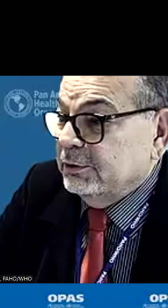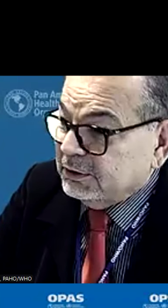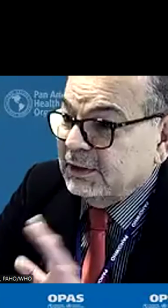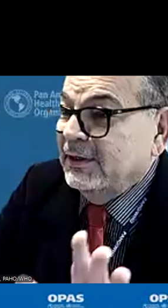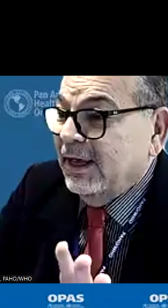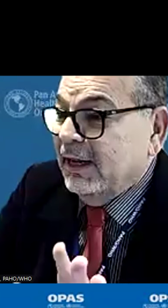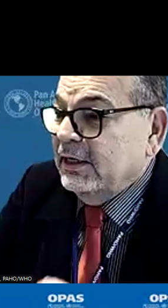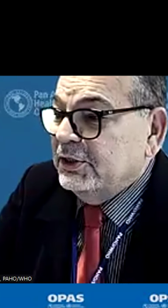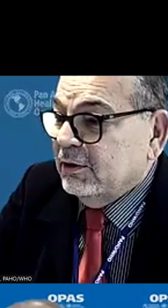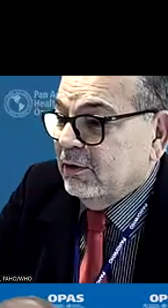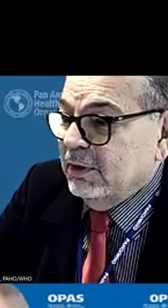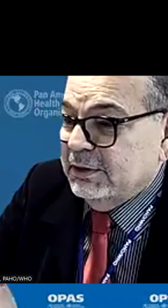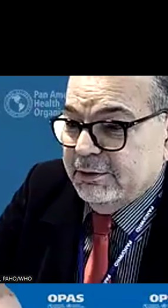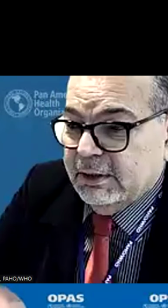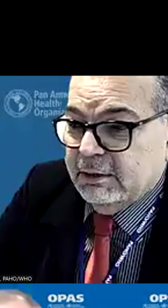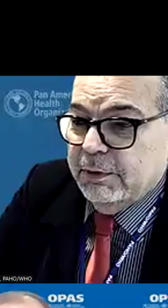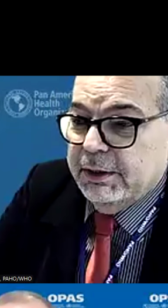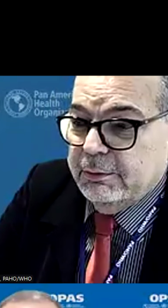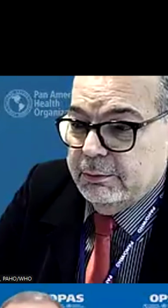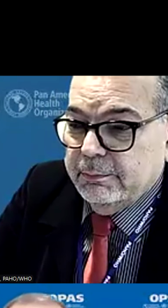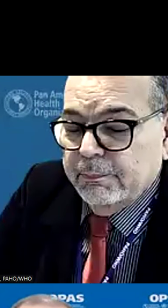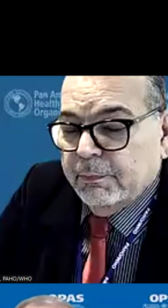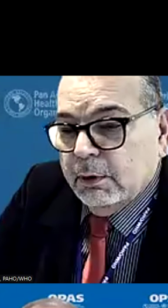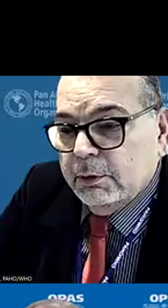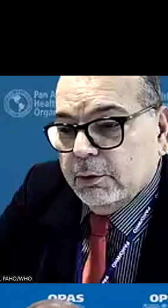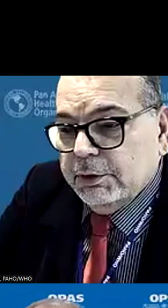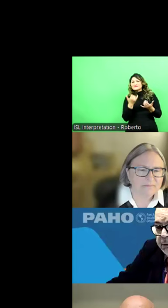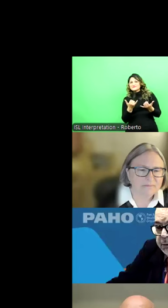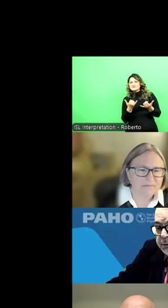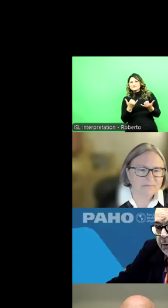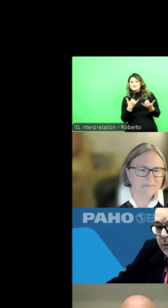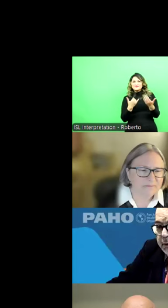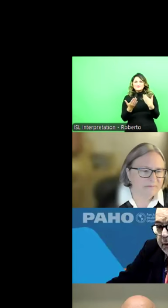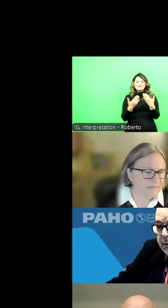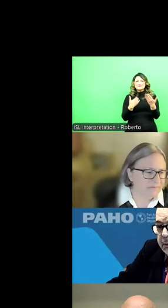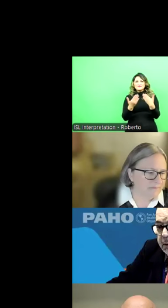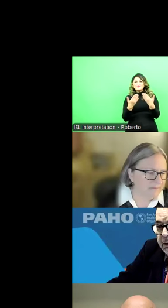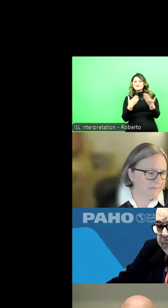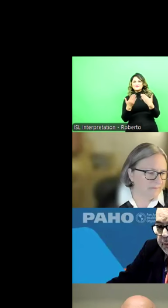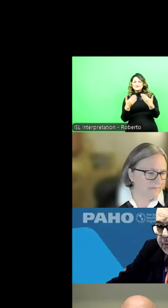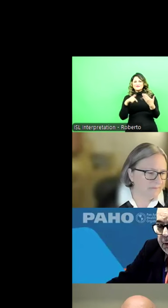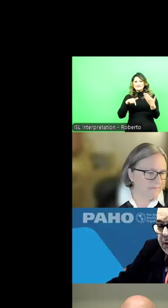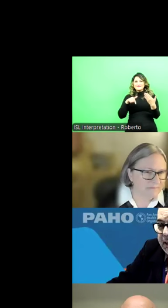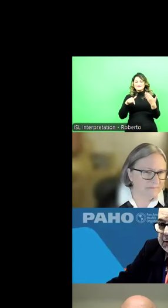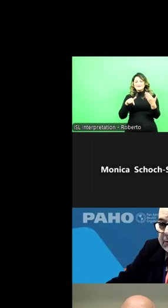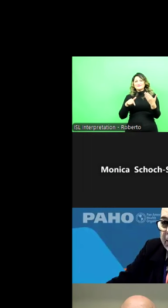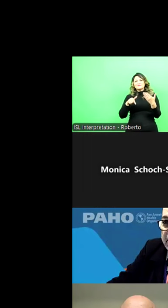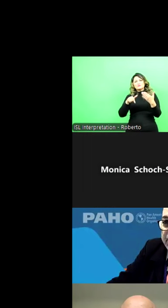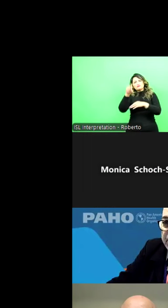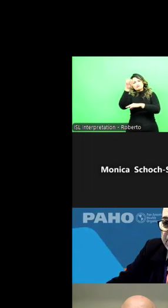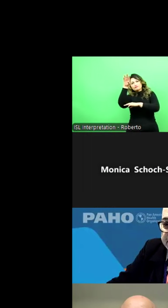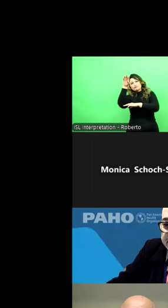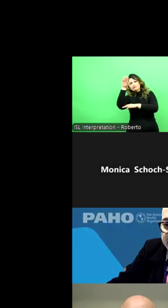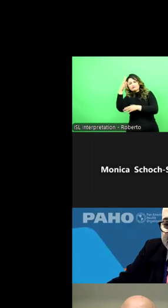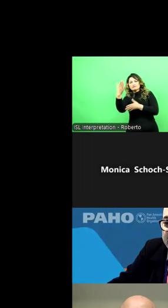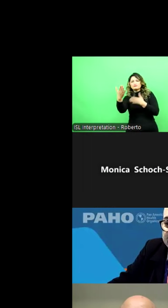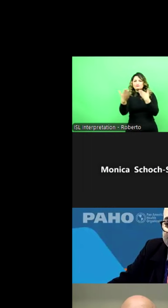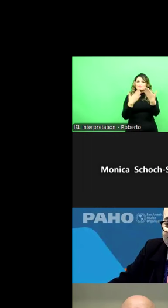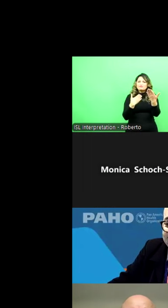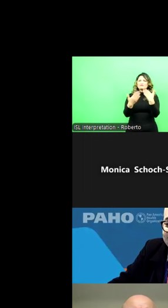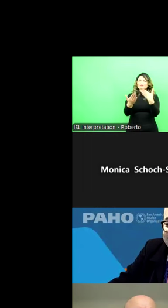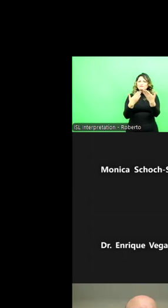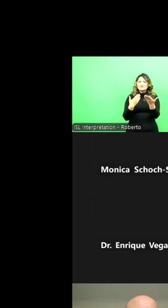conversation, just an initial conversation that we need to continue growing in the future. So Alex, to you. Thank